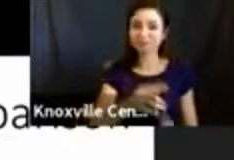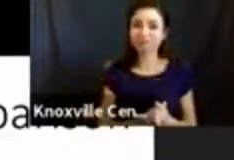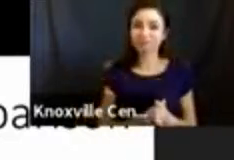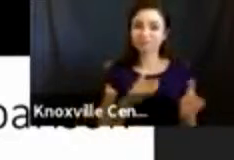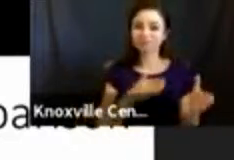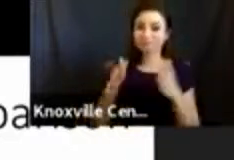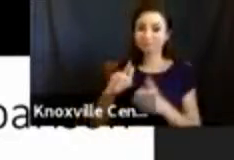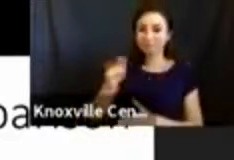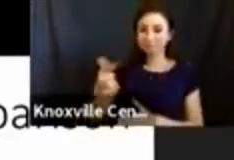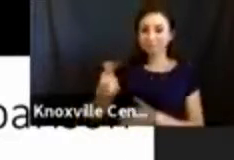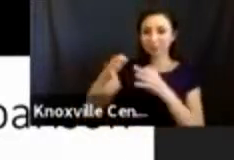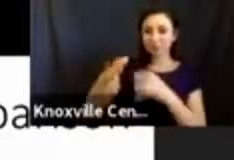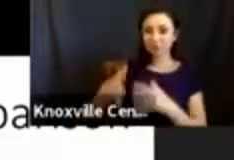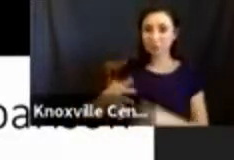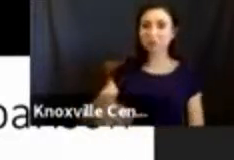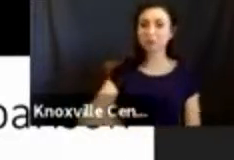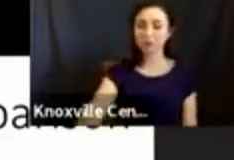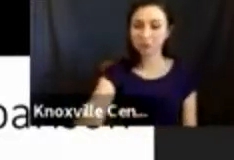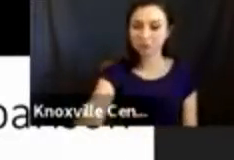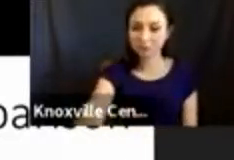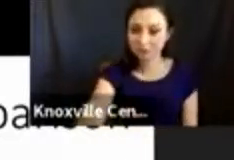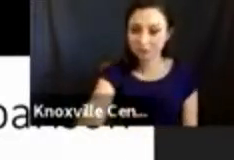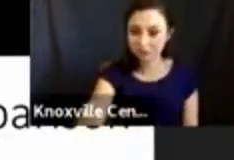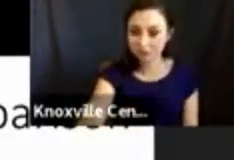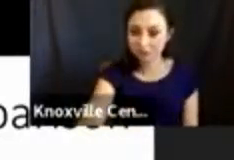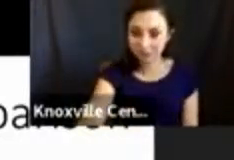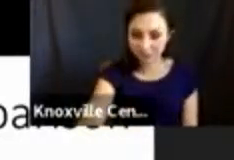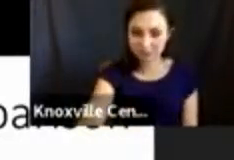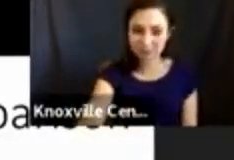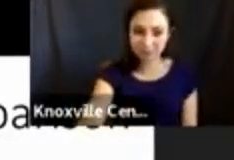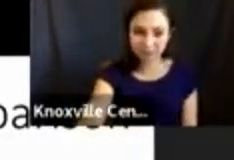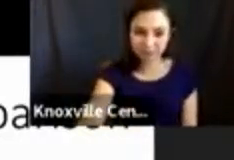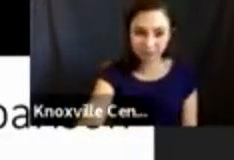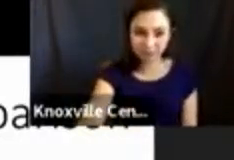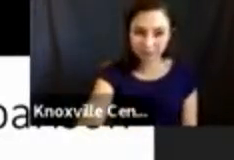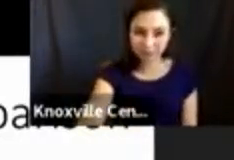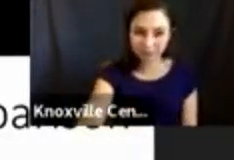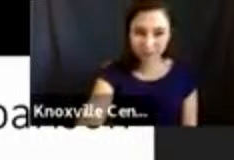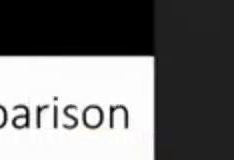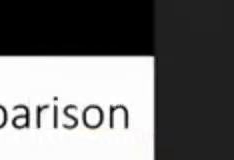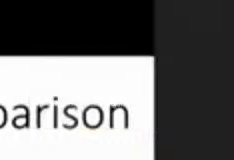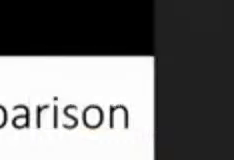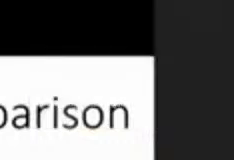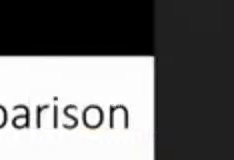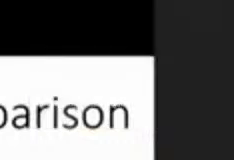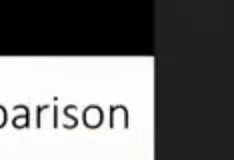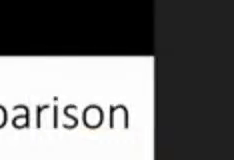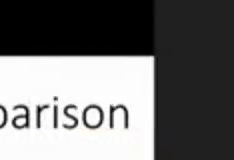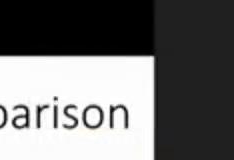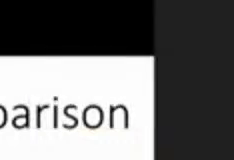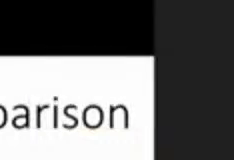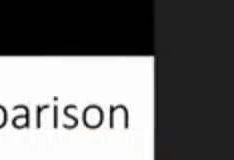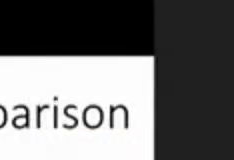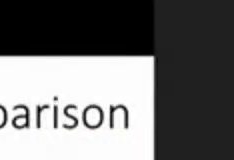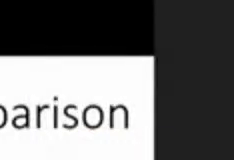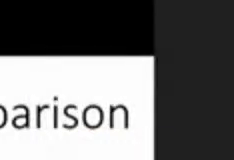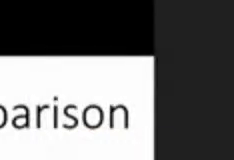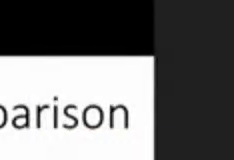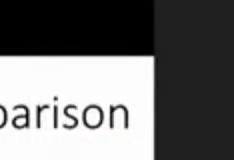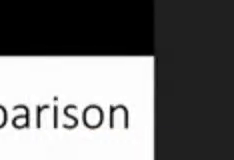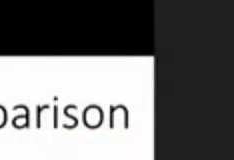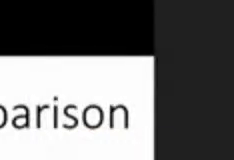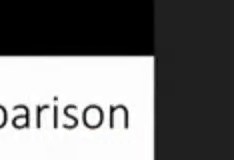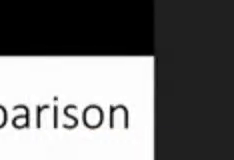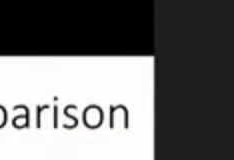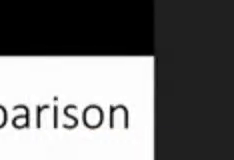increasingly week over week, or there's probably not a lot of value at looking at this, only if we see 4 or 5 weeks